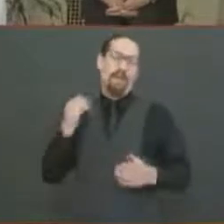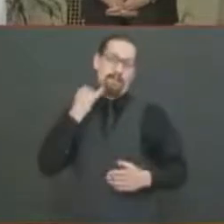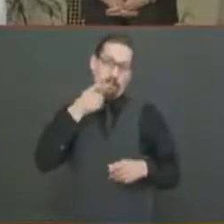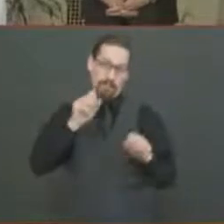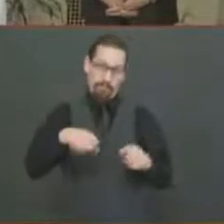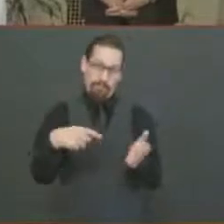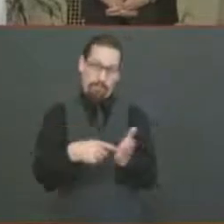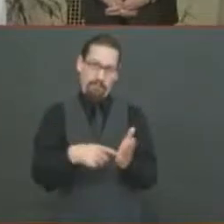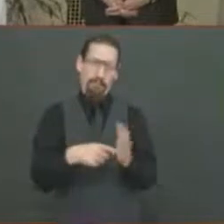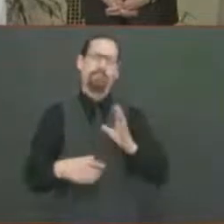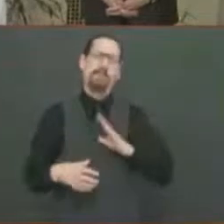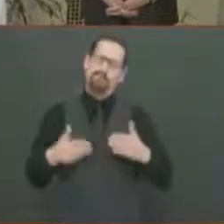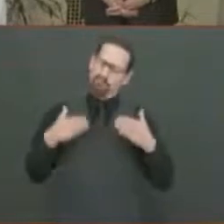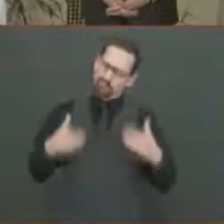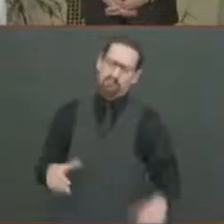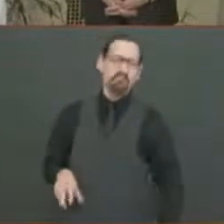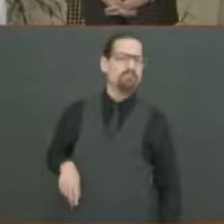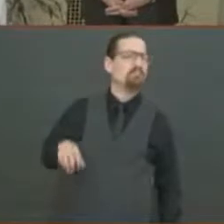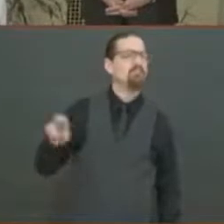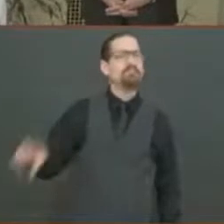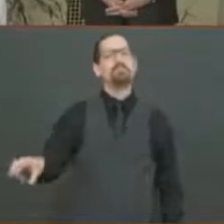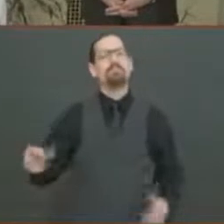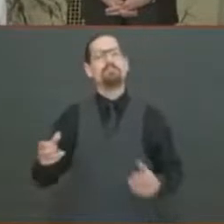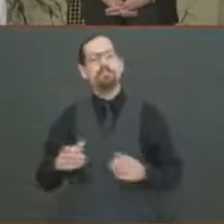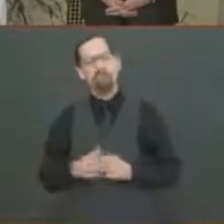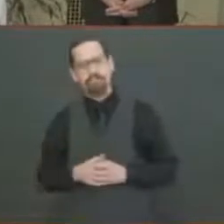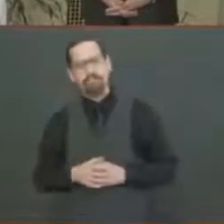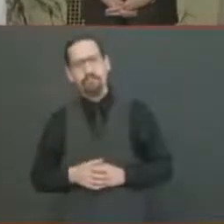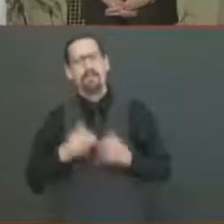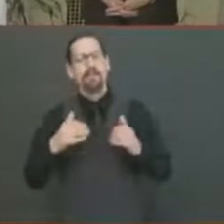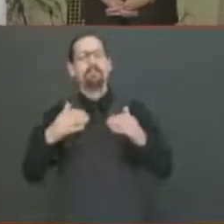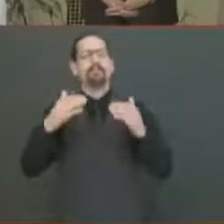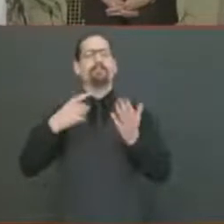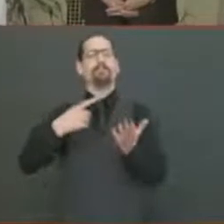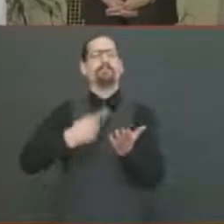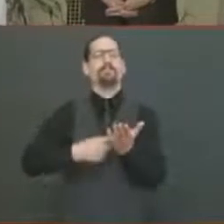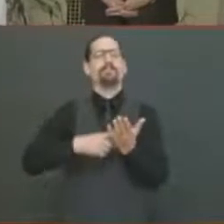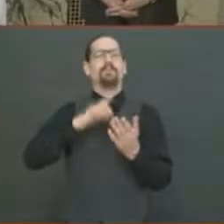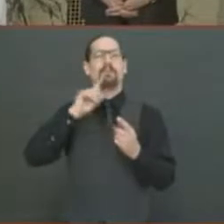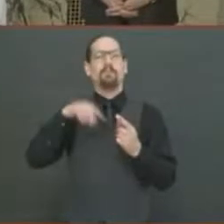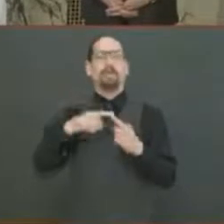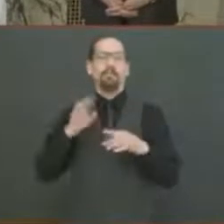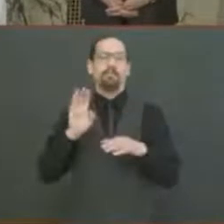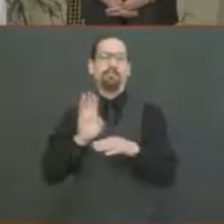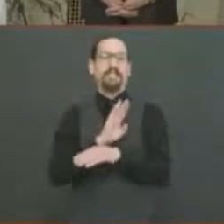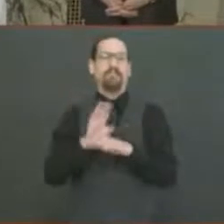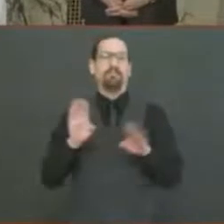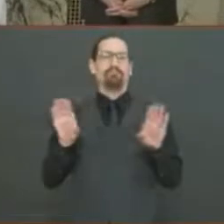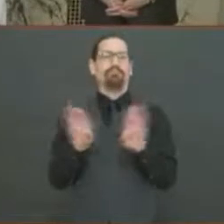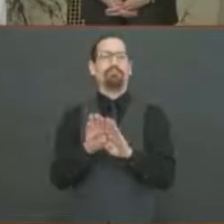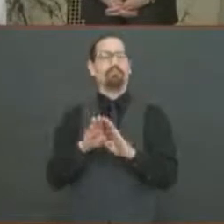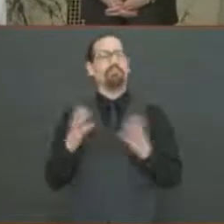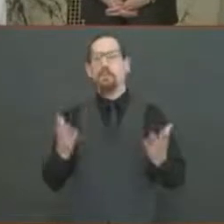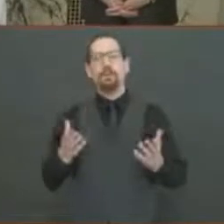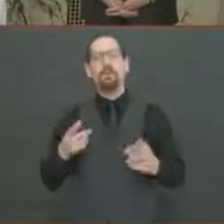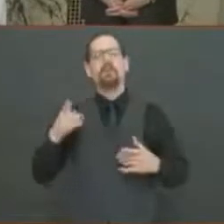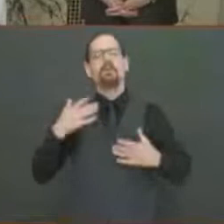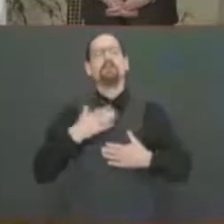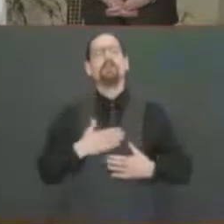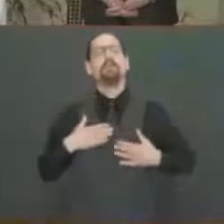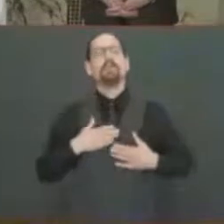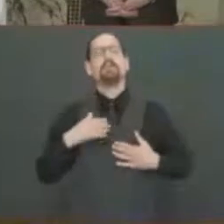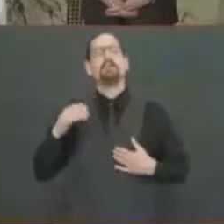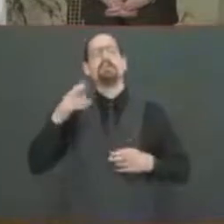Business closures, recreation and entertainment businesses will remain closed. So that would be movie theaters, cinemas, bowling